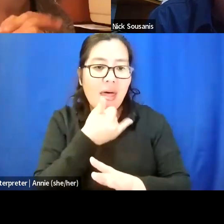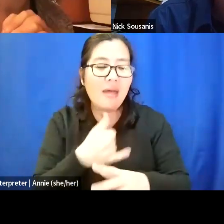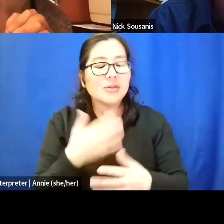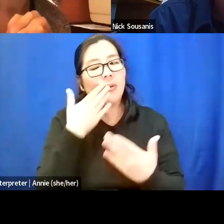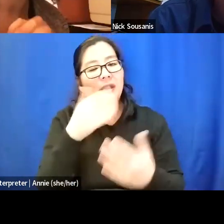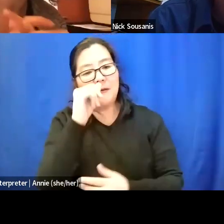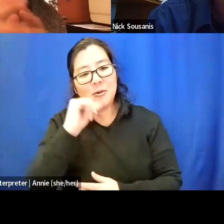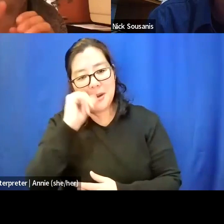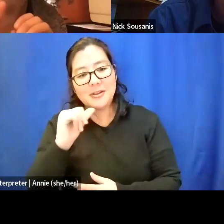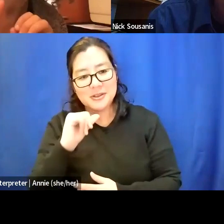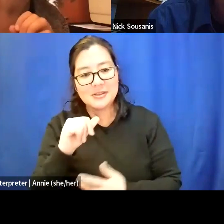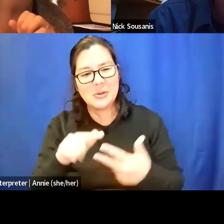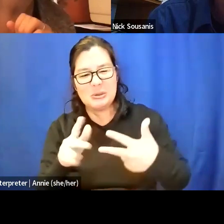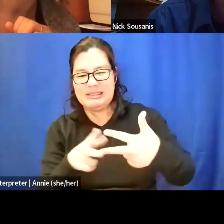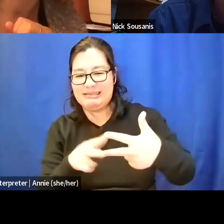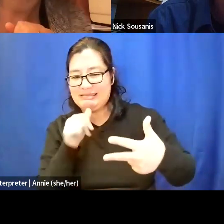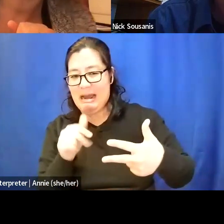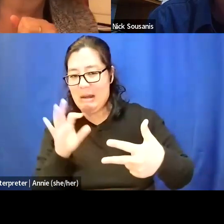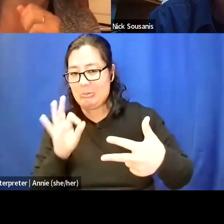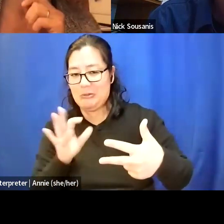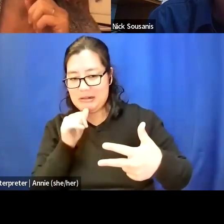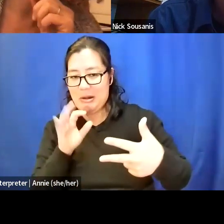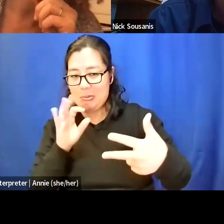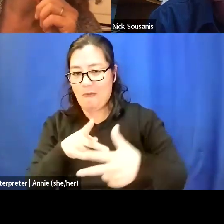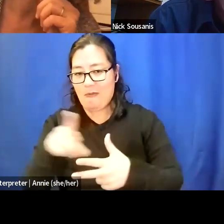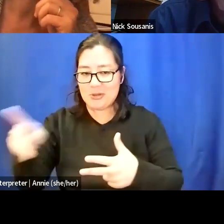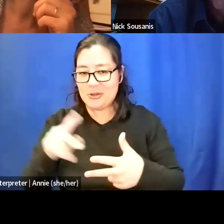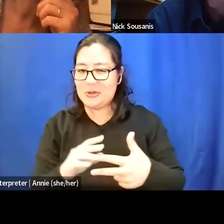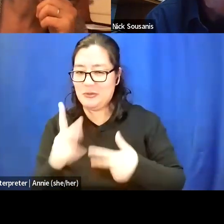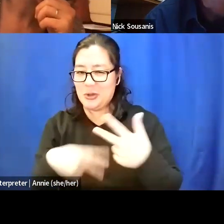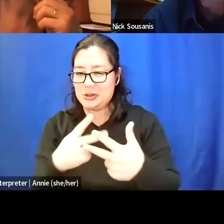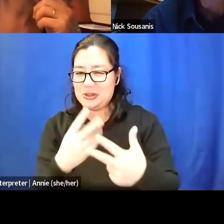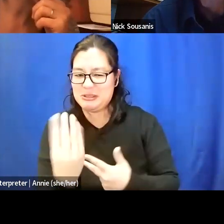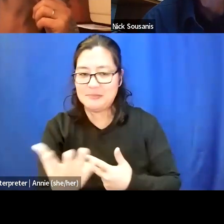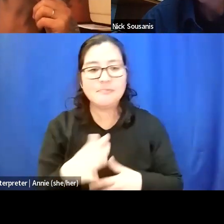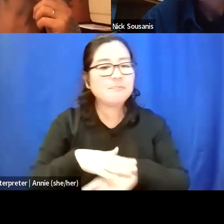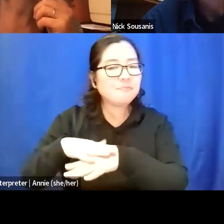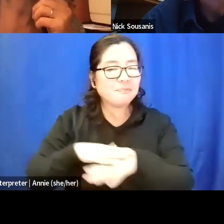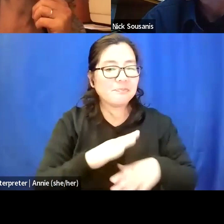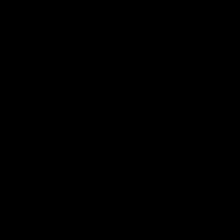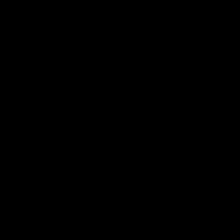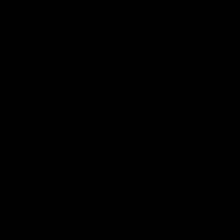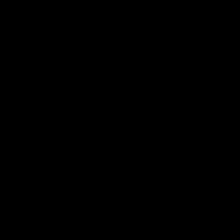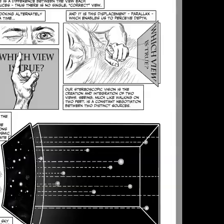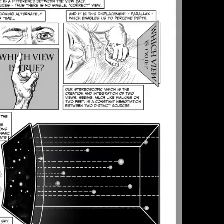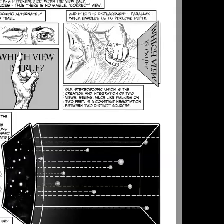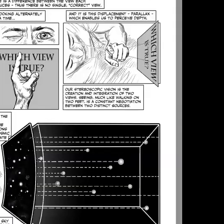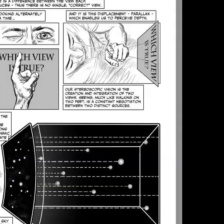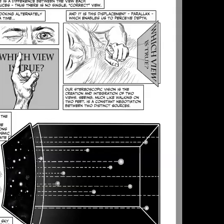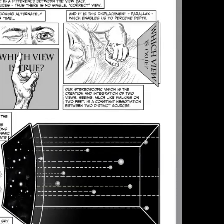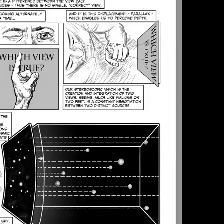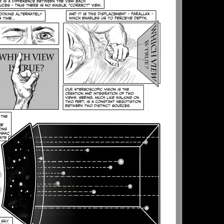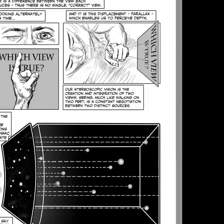with us through those not quite perfect versions you're going to hear. So with that, Sheena will be able to play